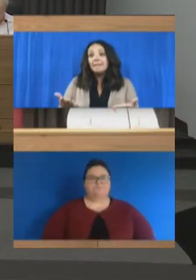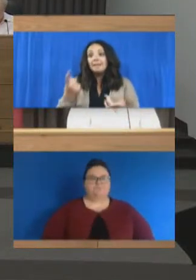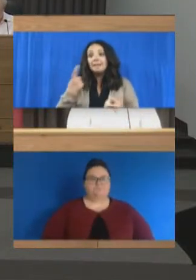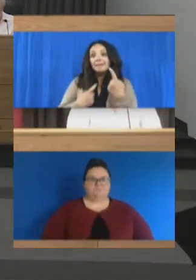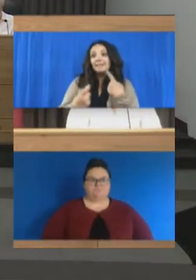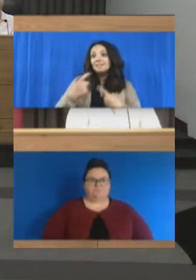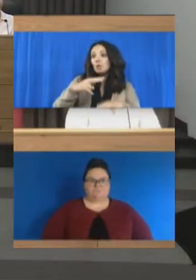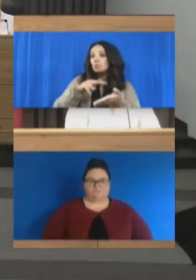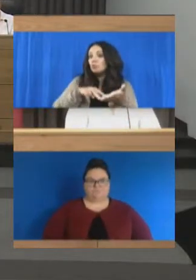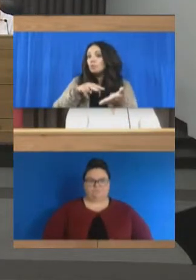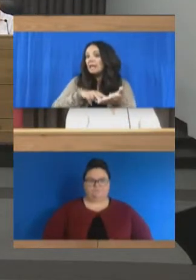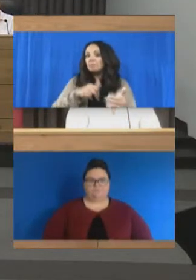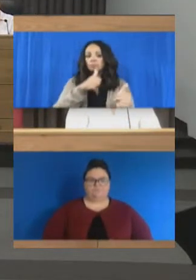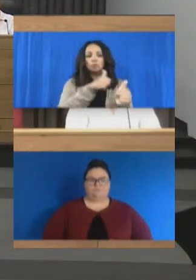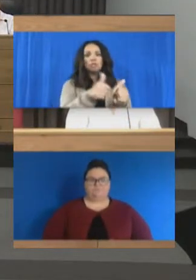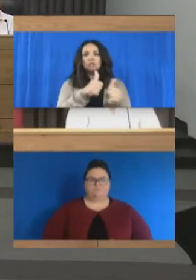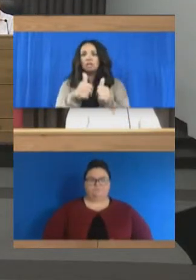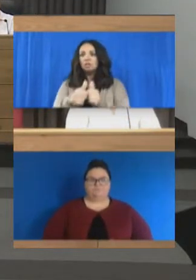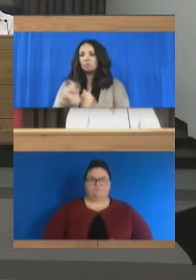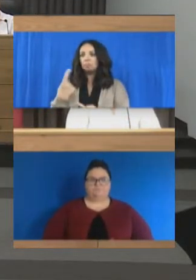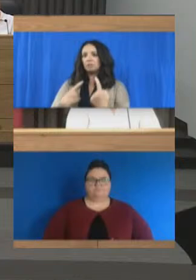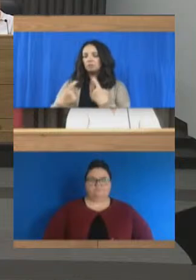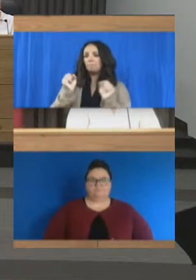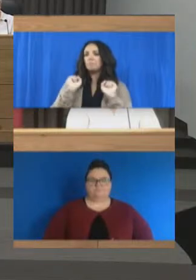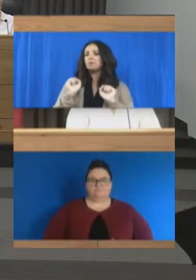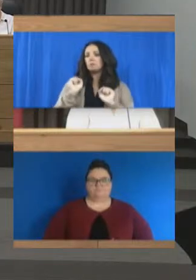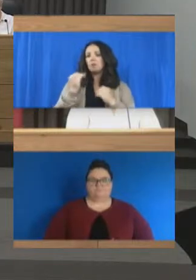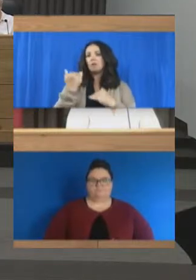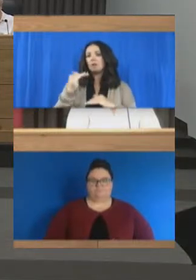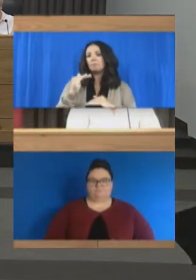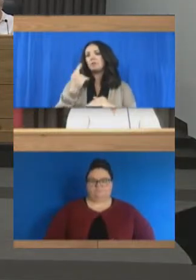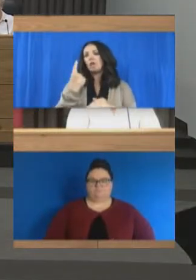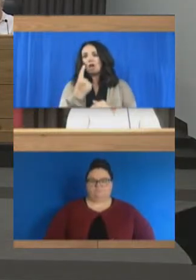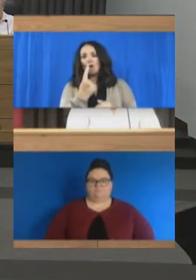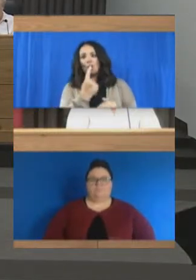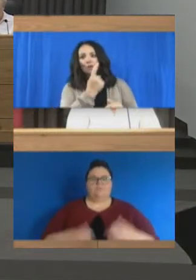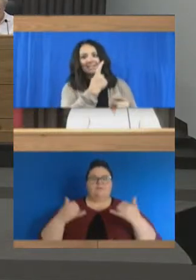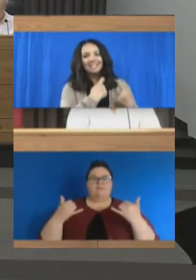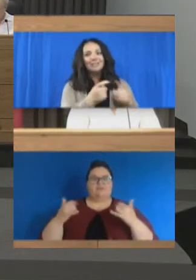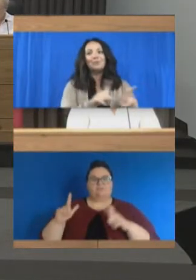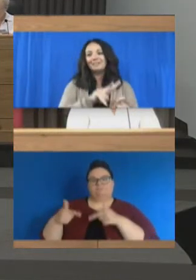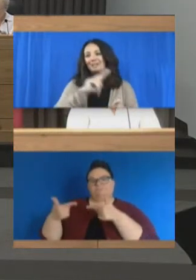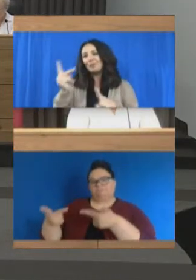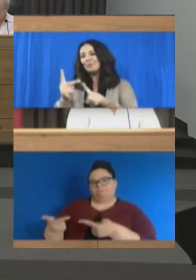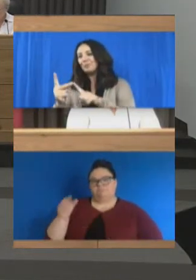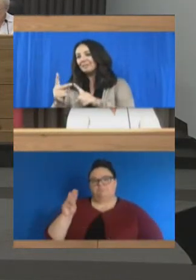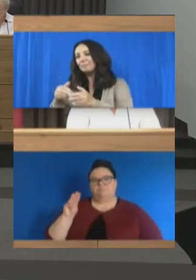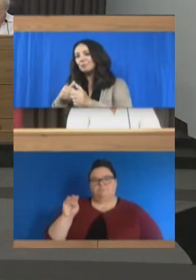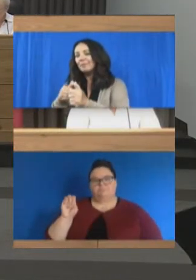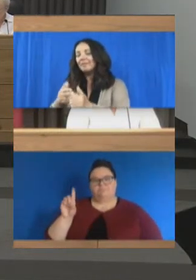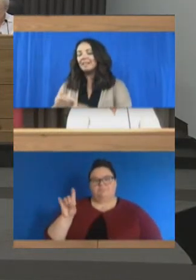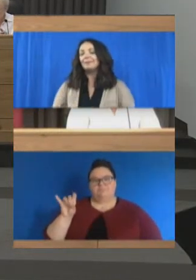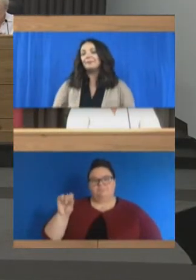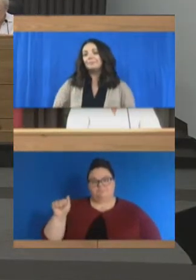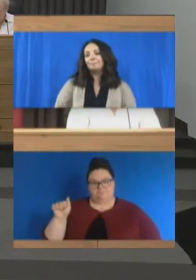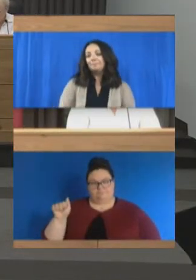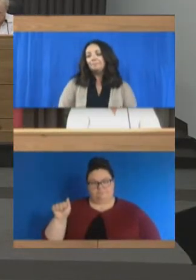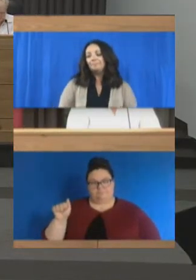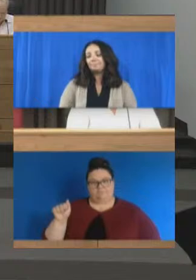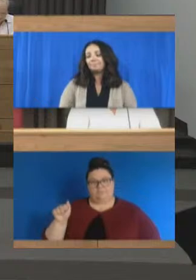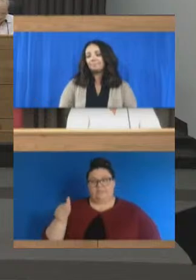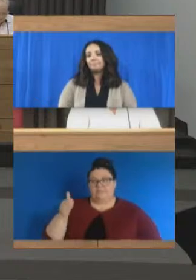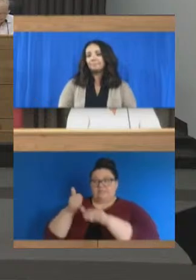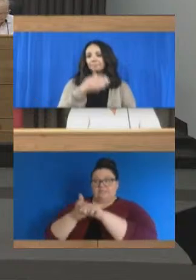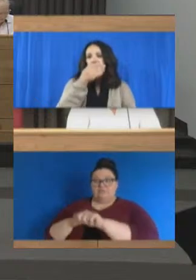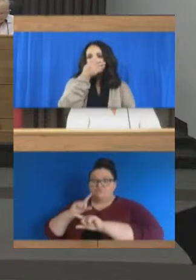allons procéder aux questions des journalistes. Vous avez le droit de poser vos questions dans la langue officielle de votre choix. Chaque journaliste